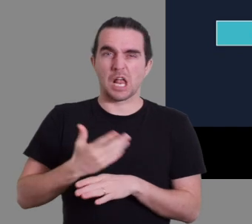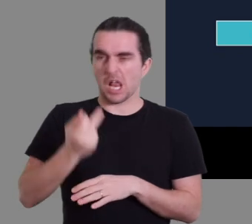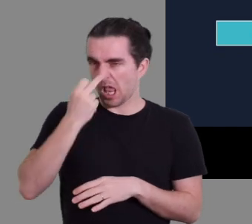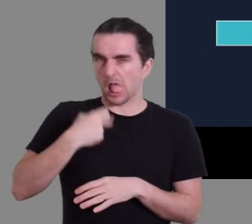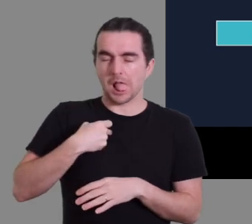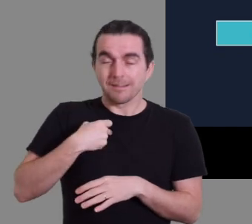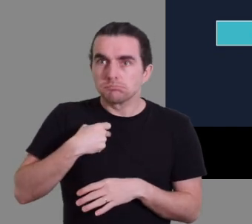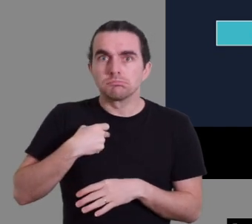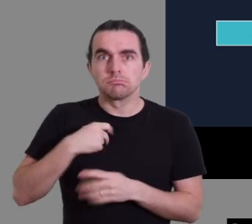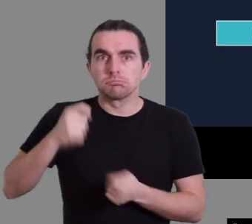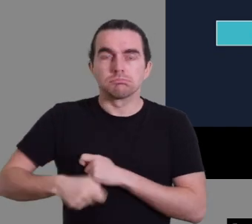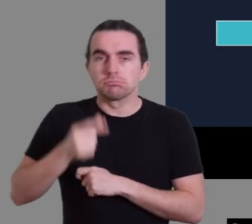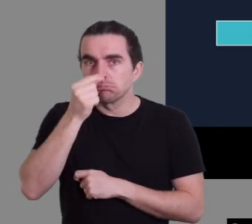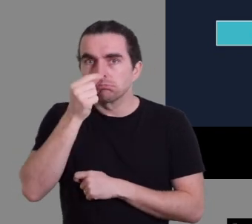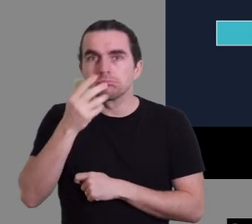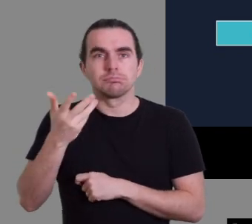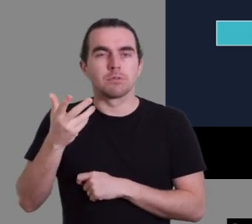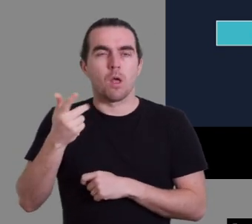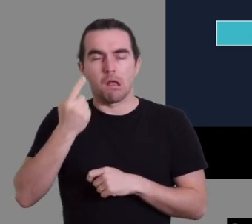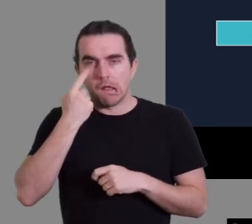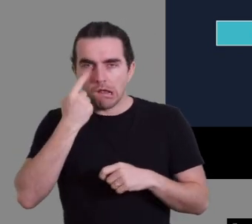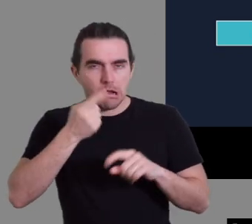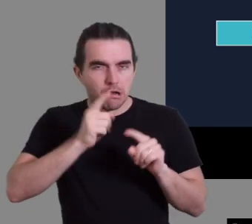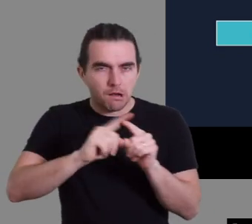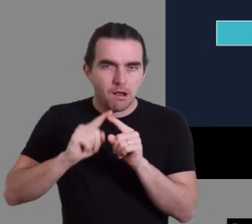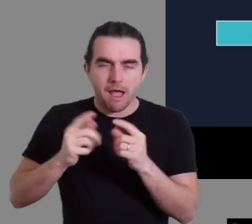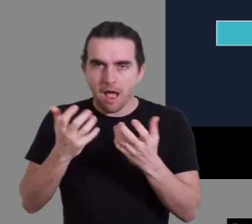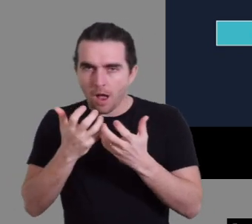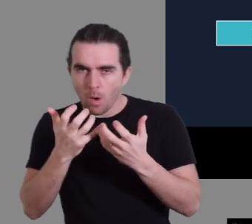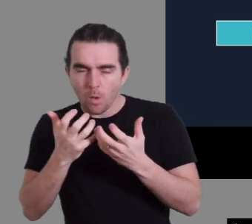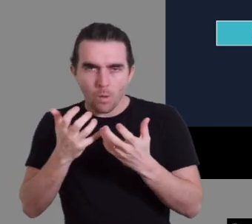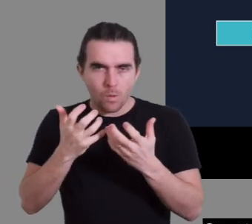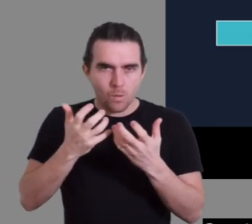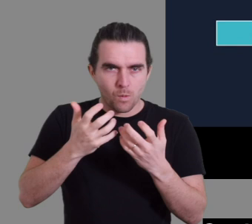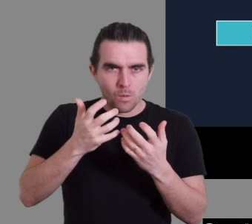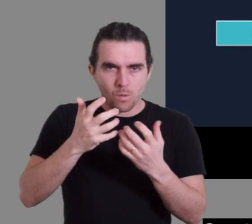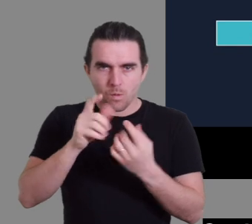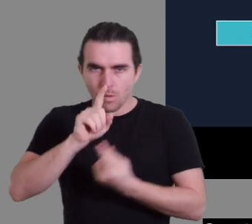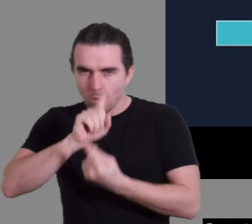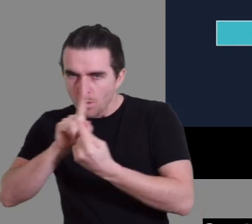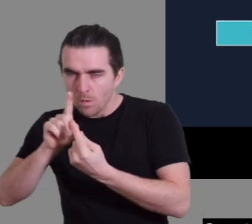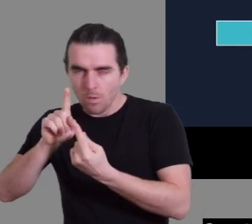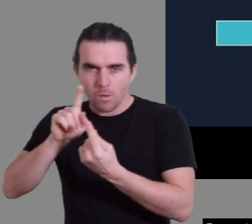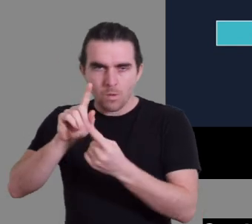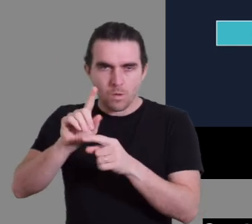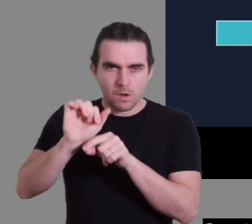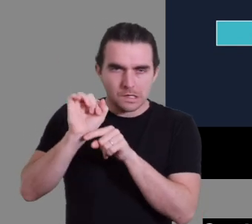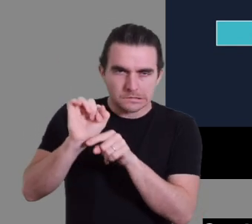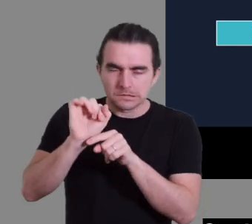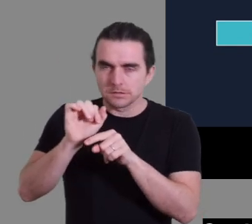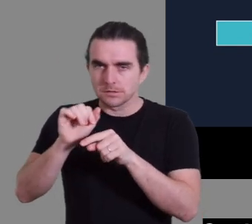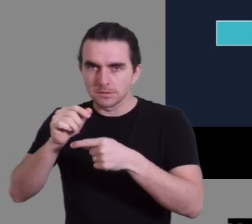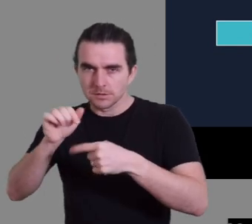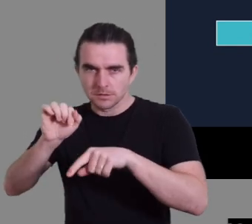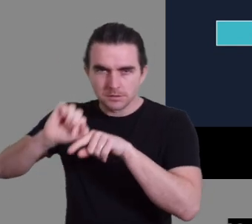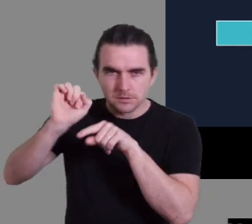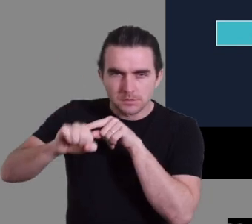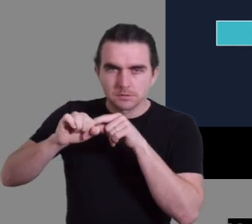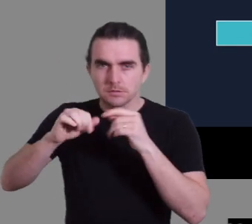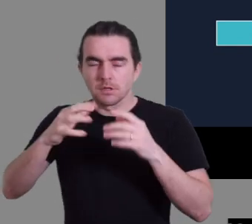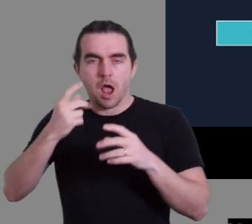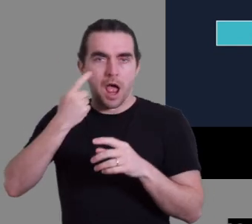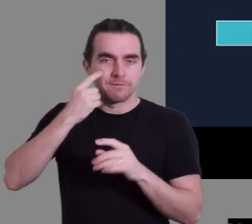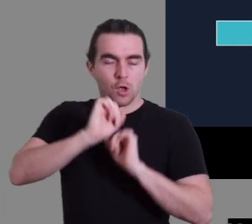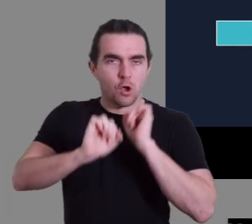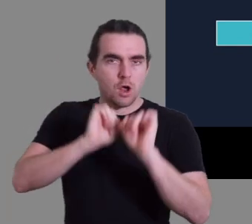And that would relate to lots of different things. So the context is always something within that duel. You're looking at its